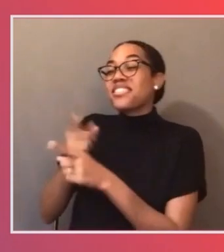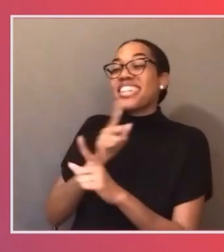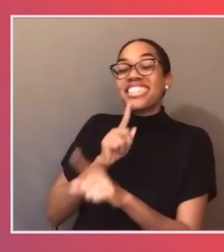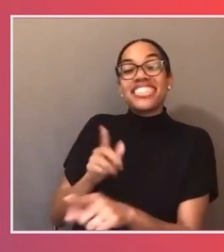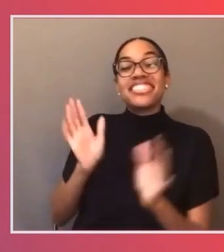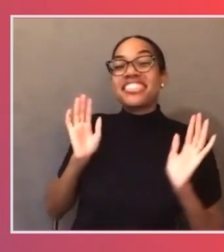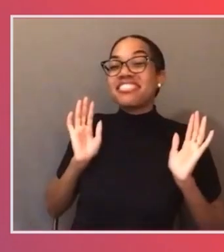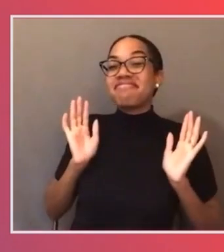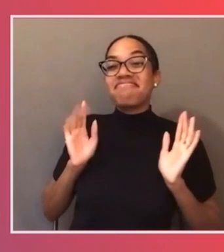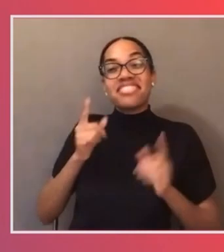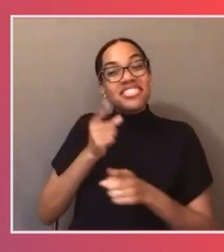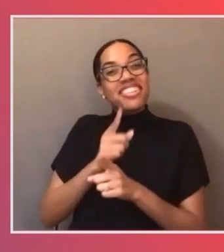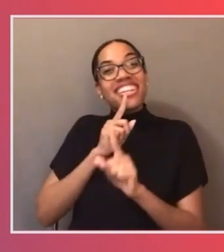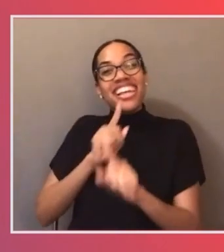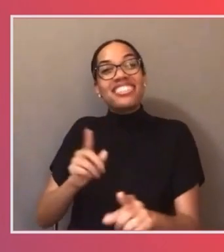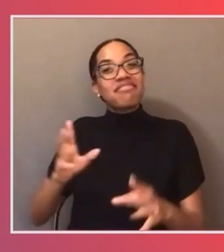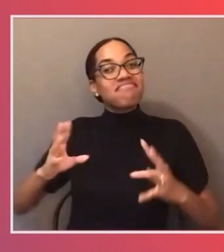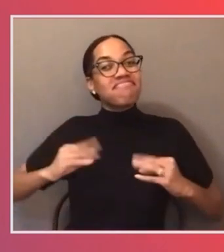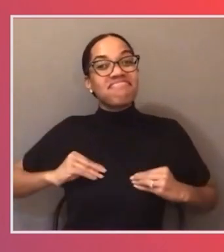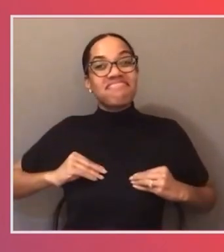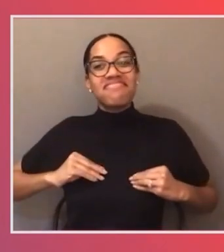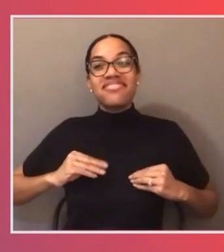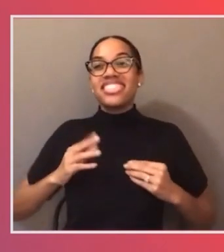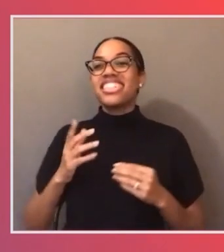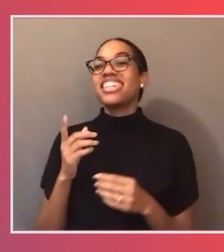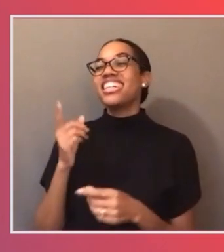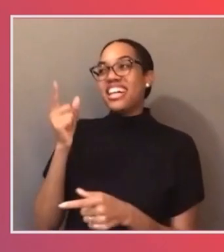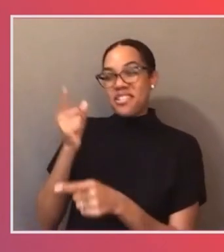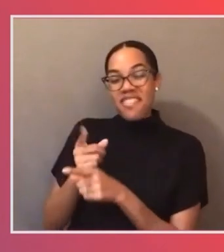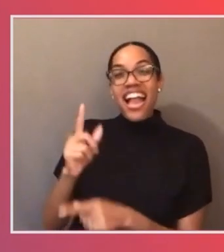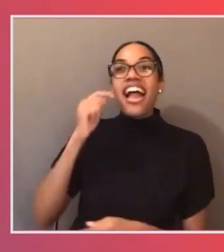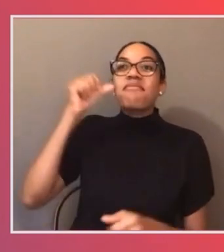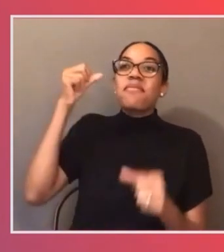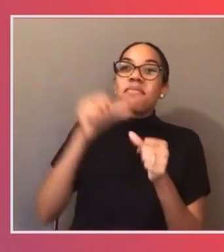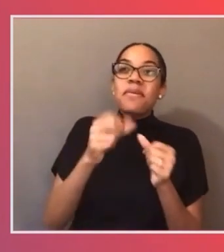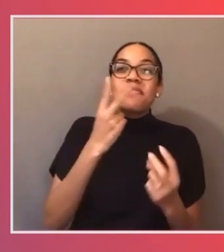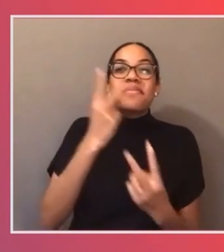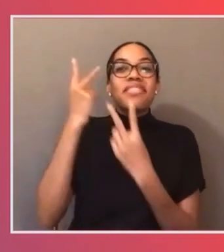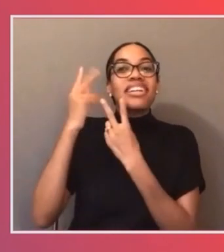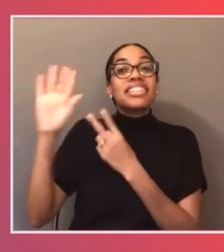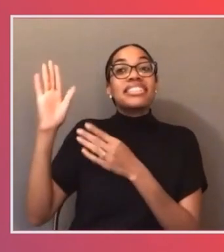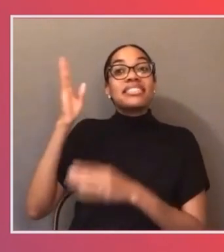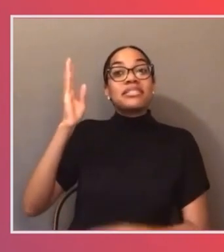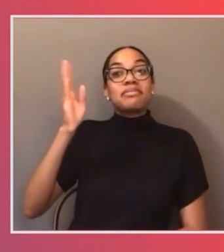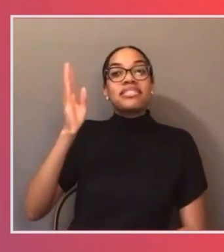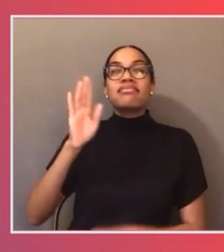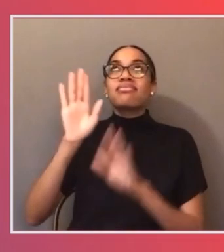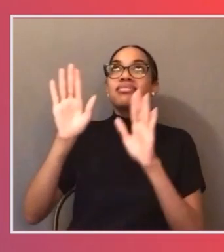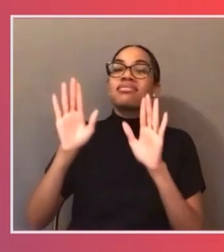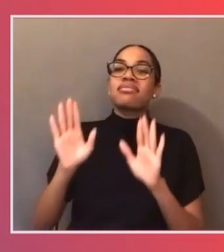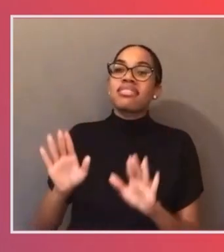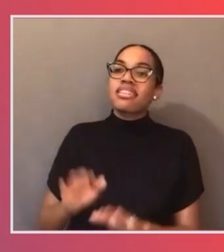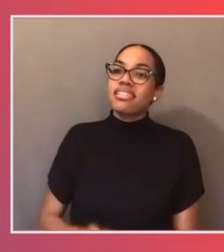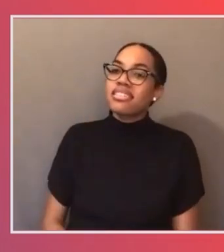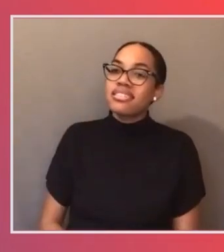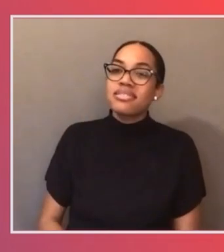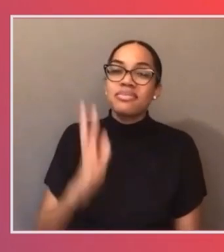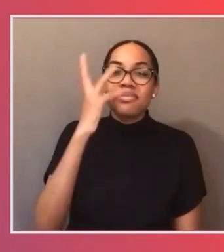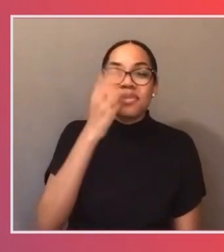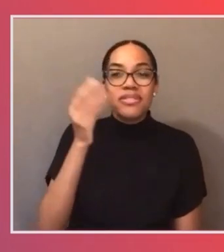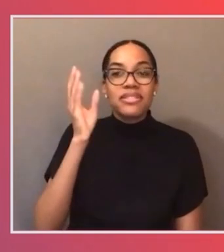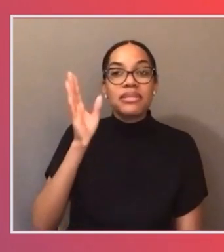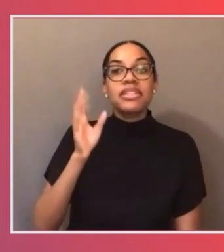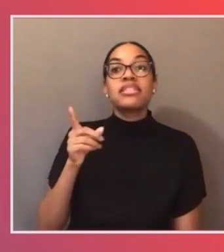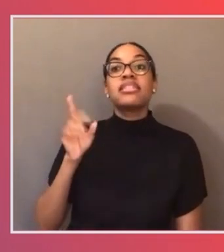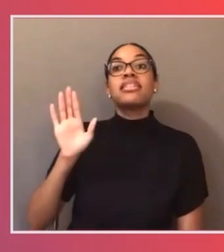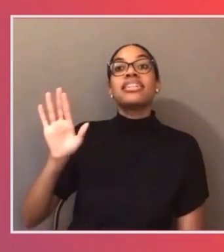a great speech he gave. It was a great speech. He was a great speech. You should also hear his Gettysburg speech. Great speech. That